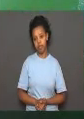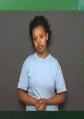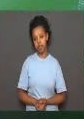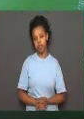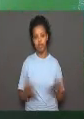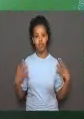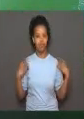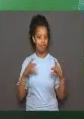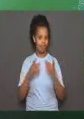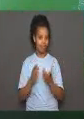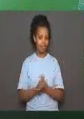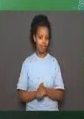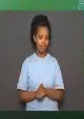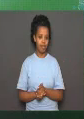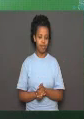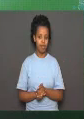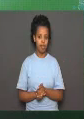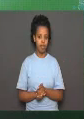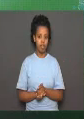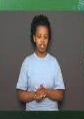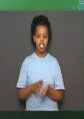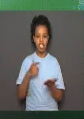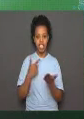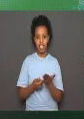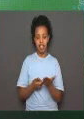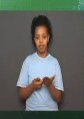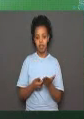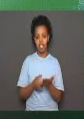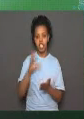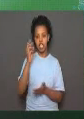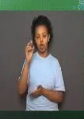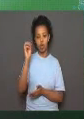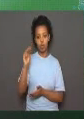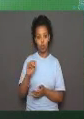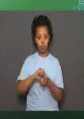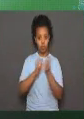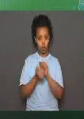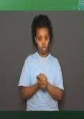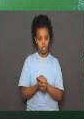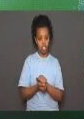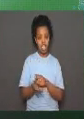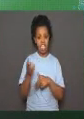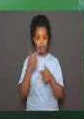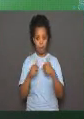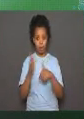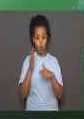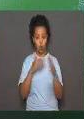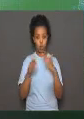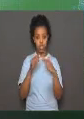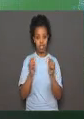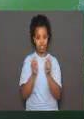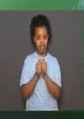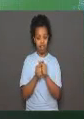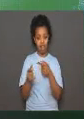Hello, class. Were you able to match the chromosomal mutations with the conditions they